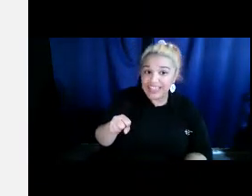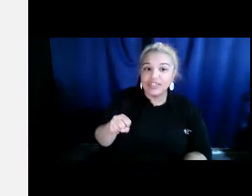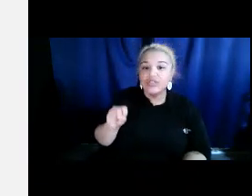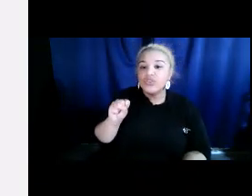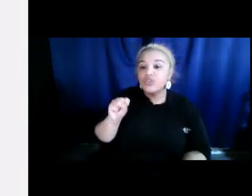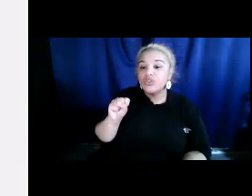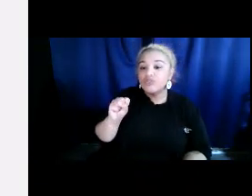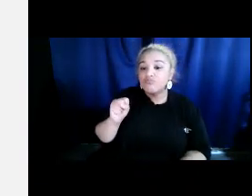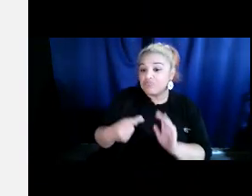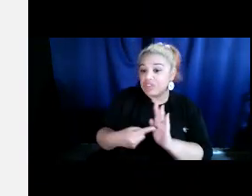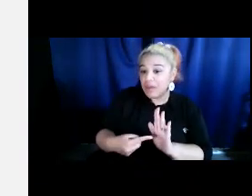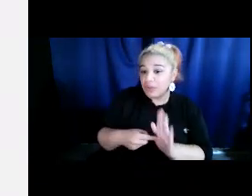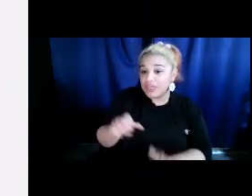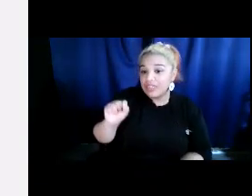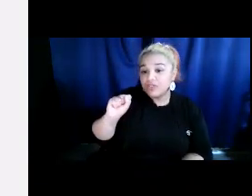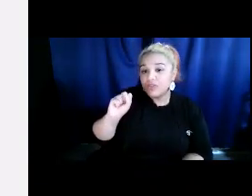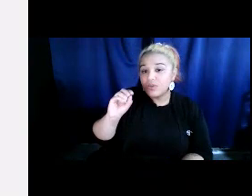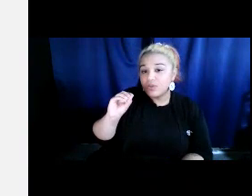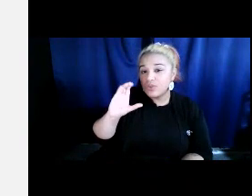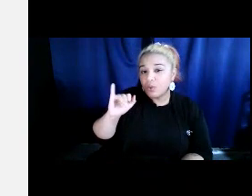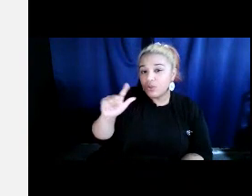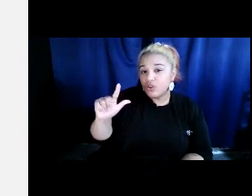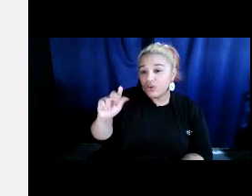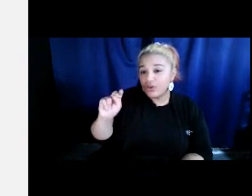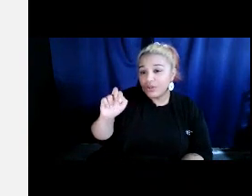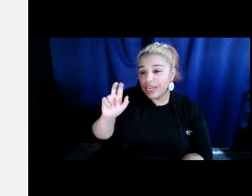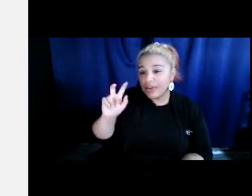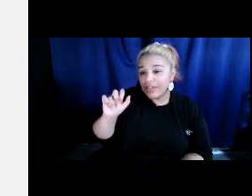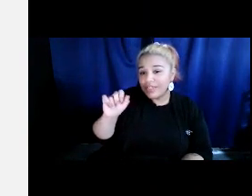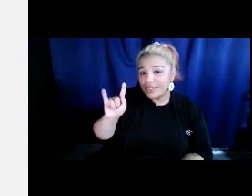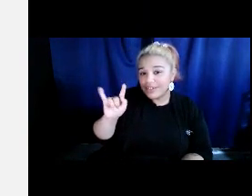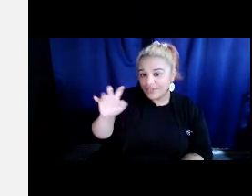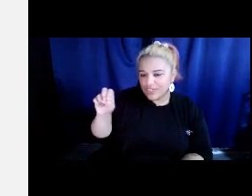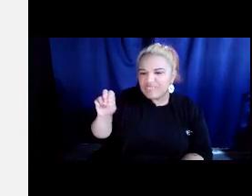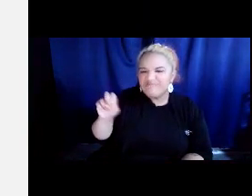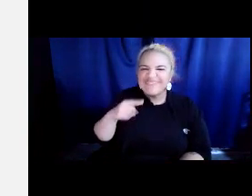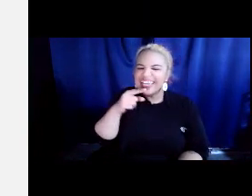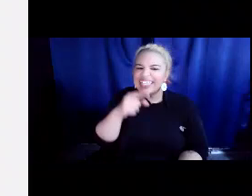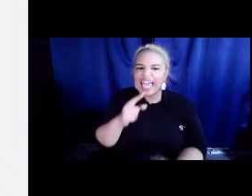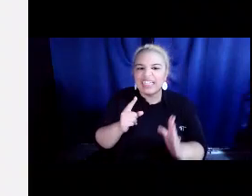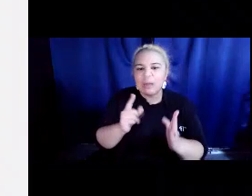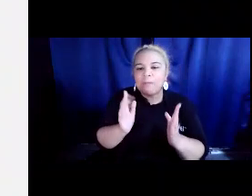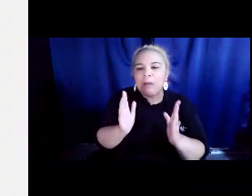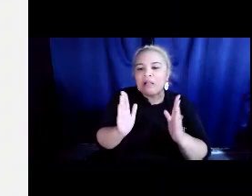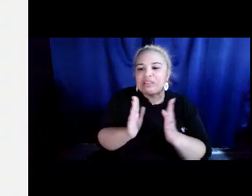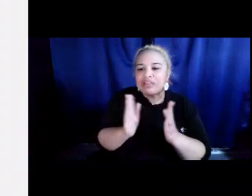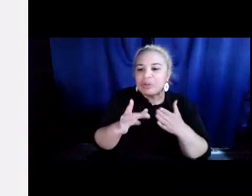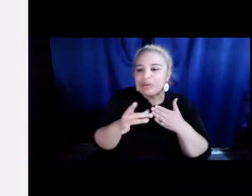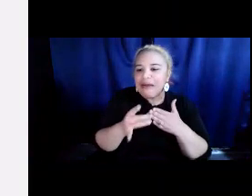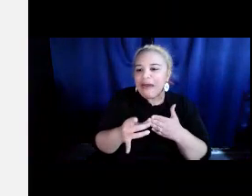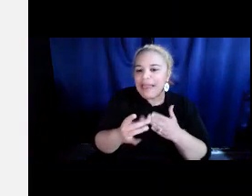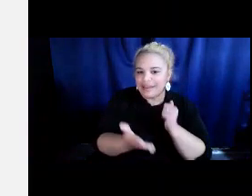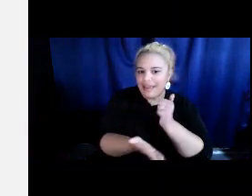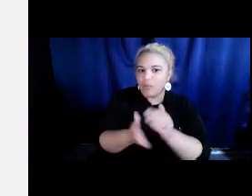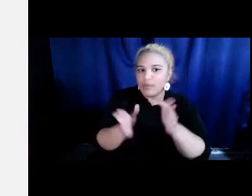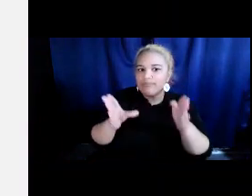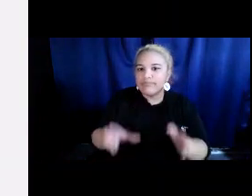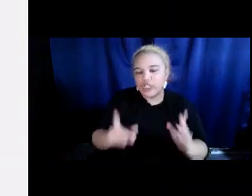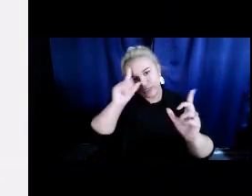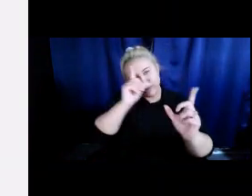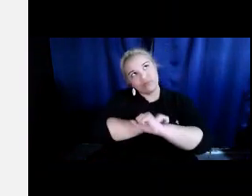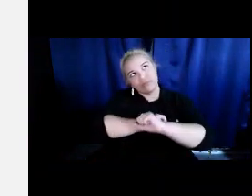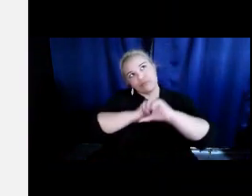events or places in simple and clear language. It's a mini guide with pictures and words designed to increase awareness. They also